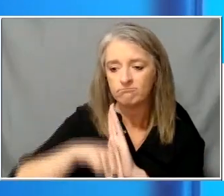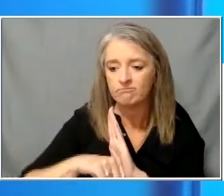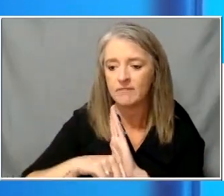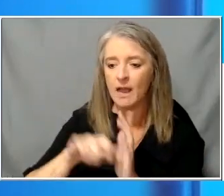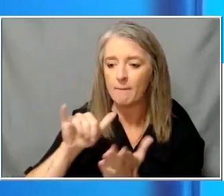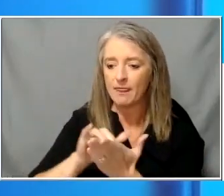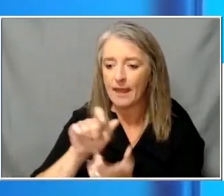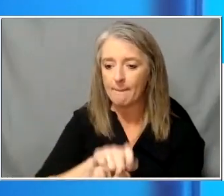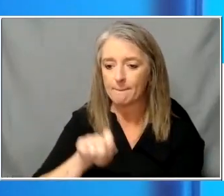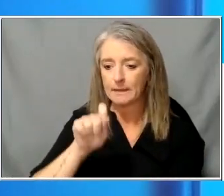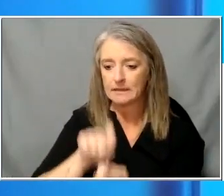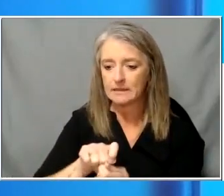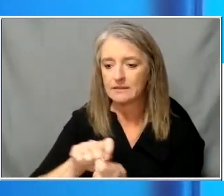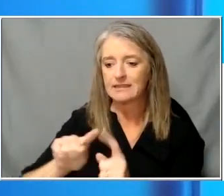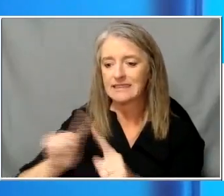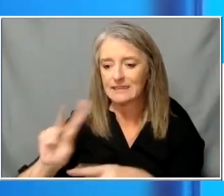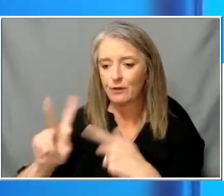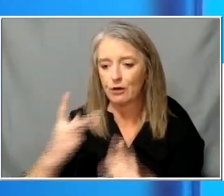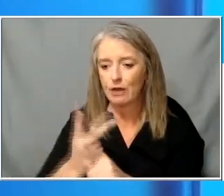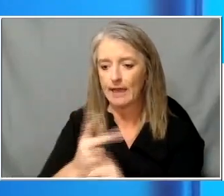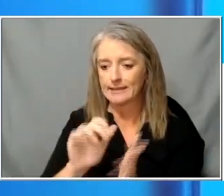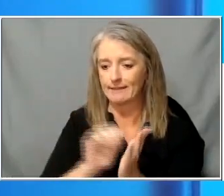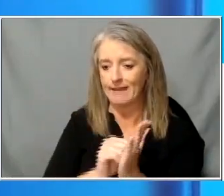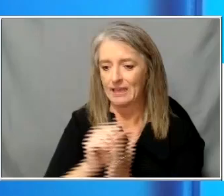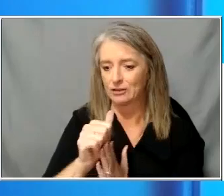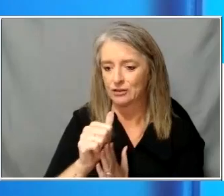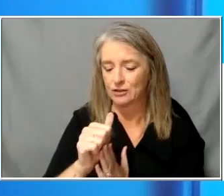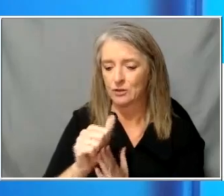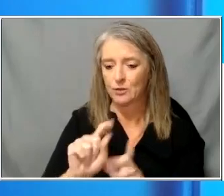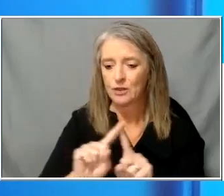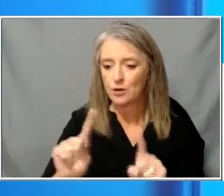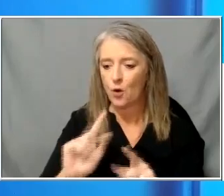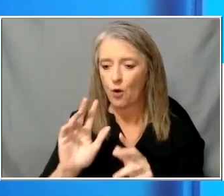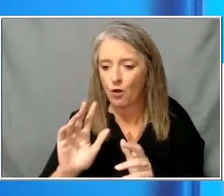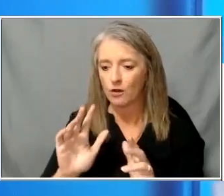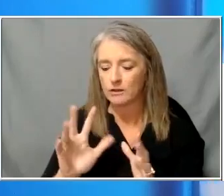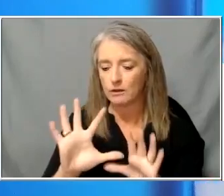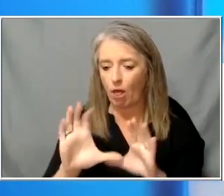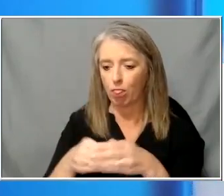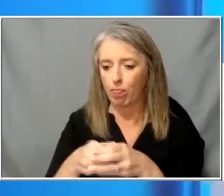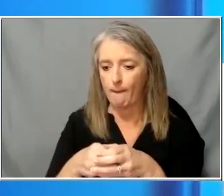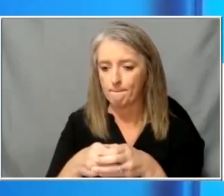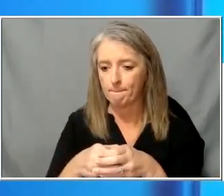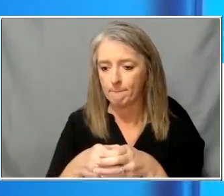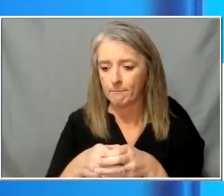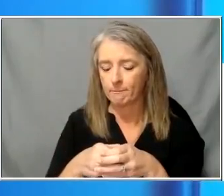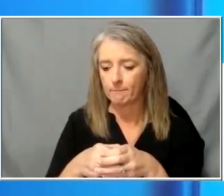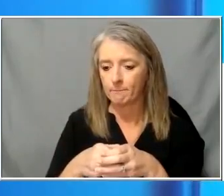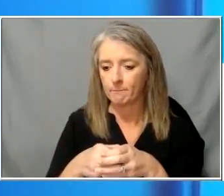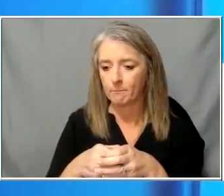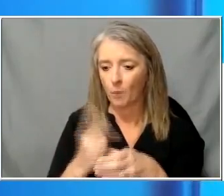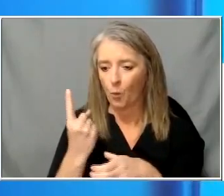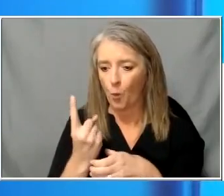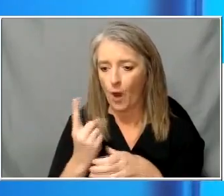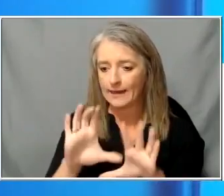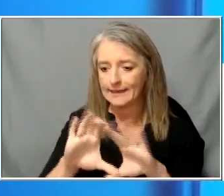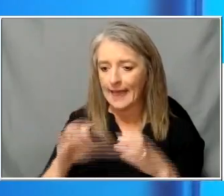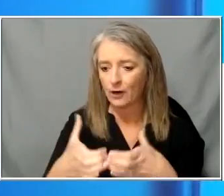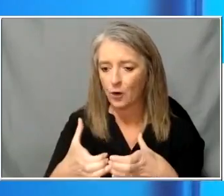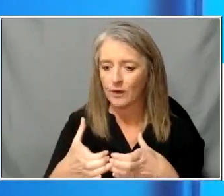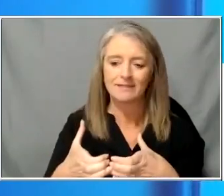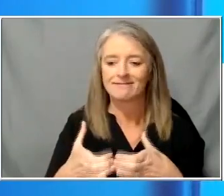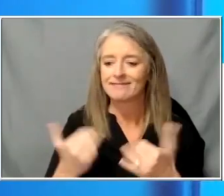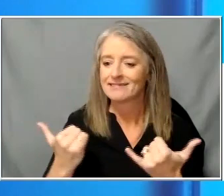specific subtypes of triple negative breast cancer that we no longer will be able to lump all of those cancers into that category. We're now talking